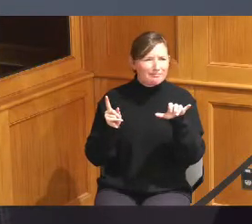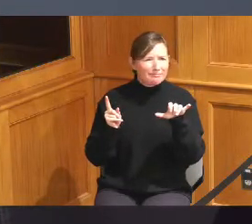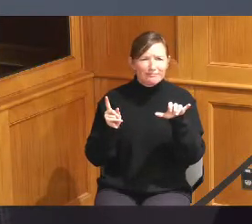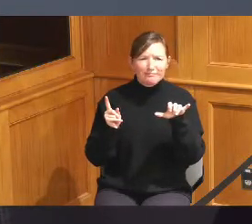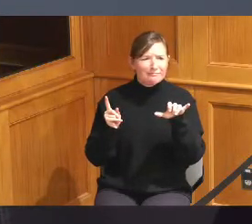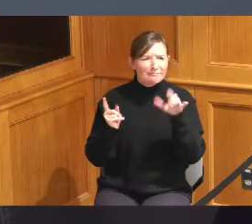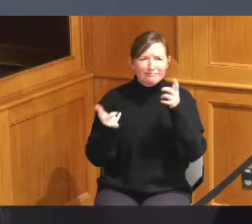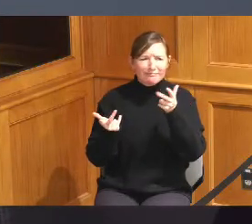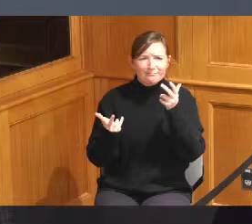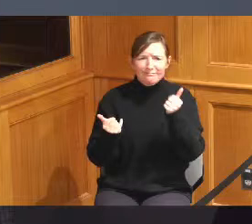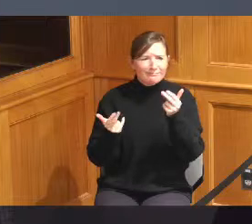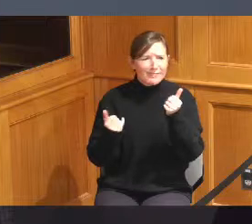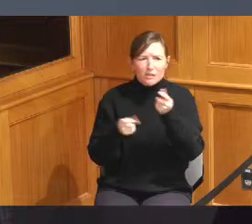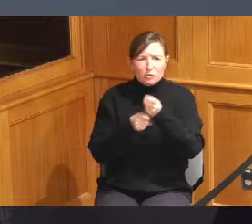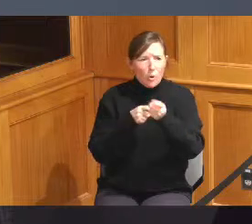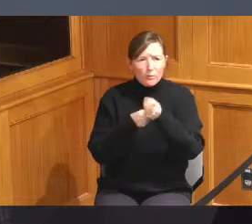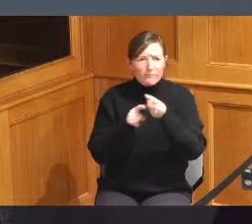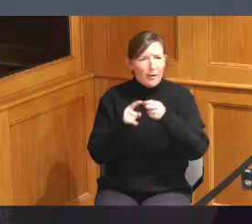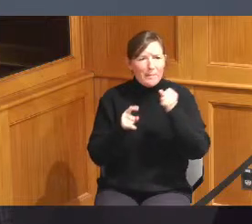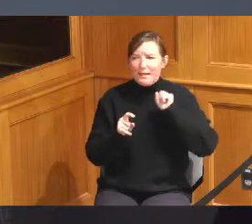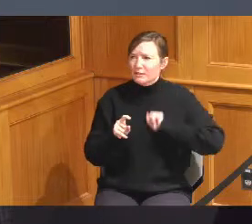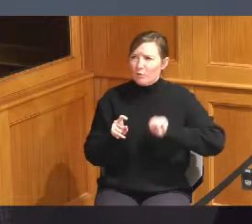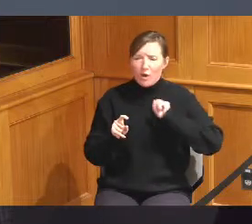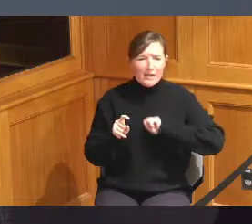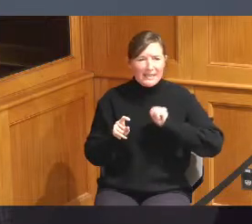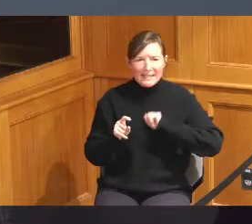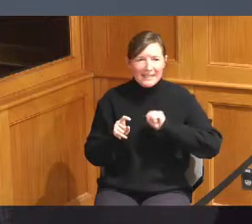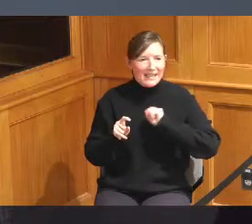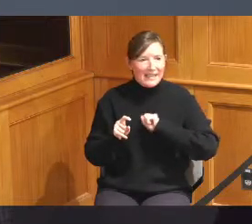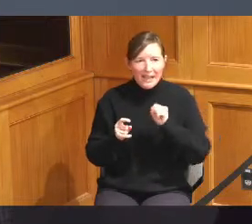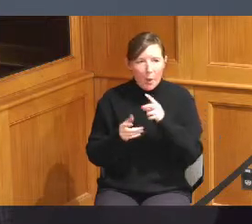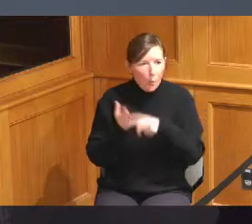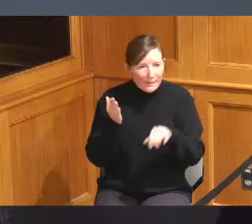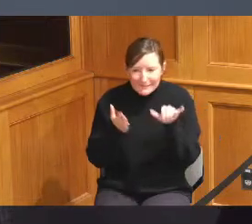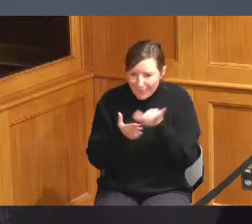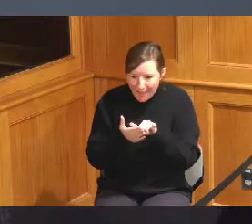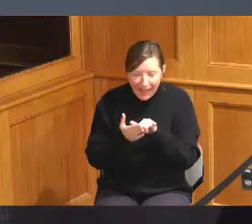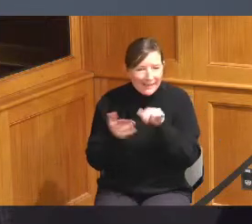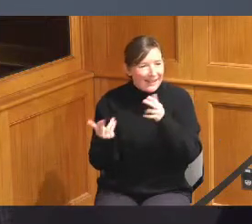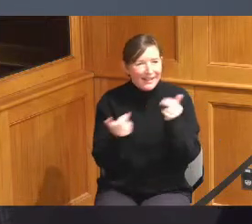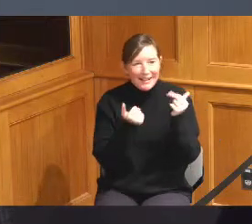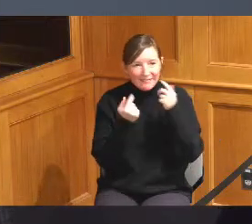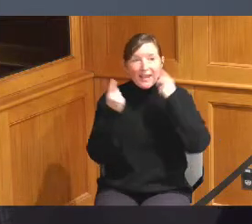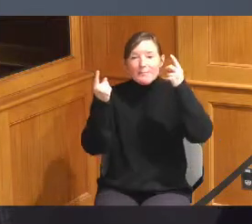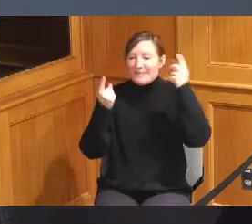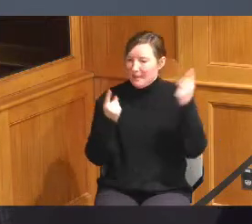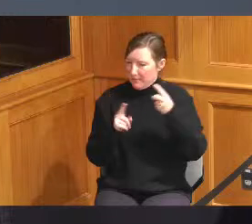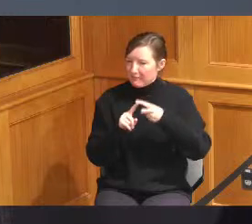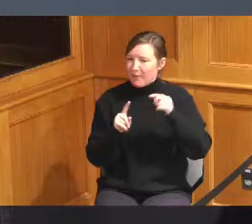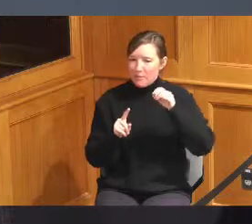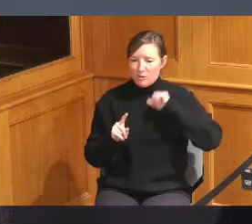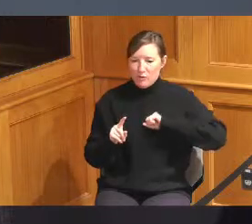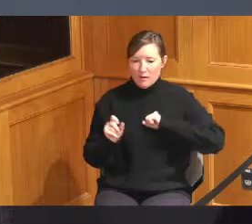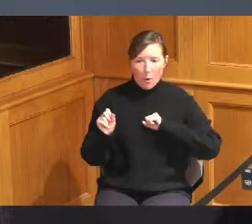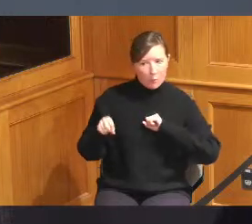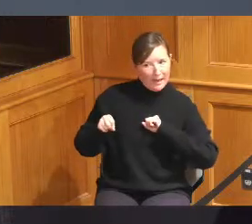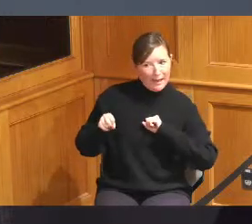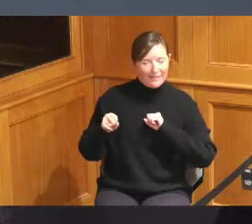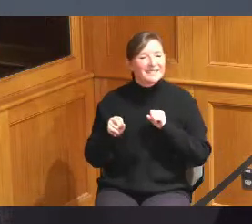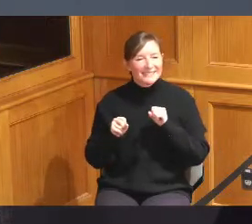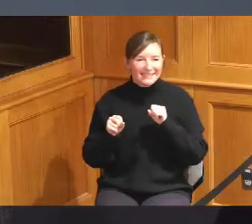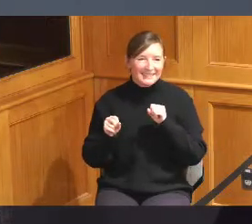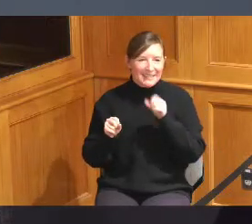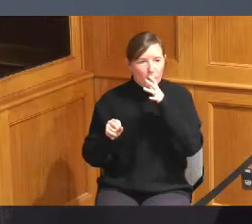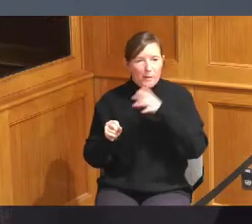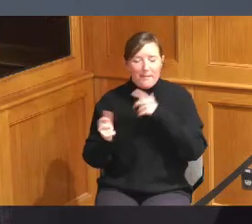I got sick of hearing that. Oh, you guys still do that? Yeah. Oh, yeah. Oh, yeah. Okay. But anyway,